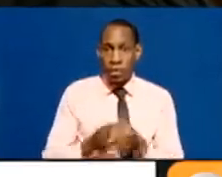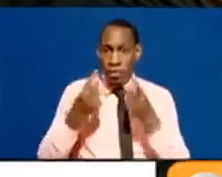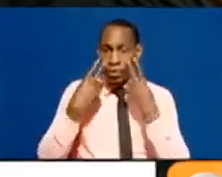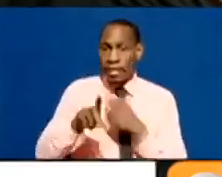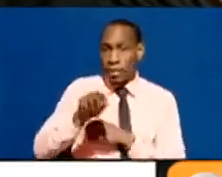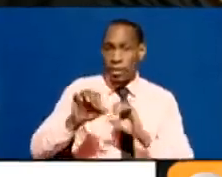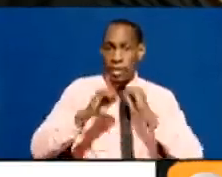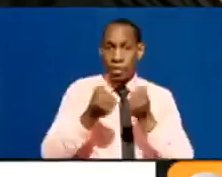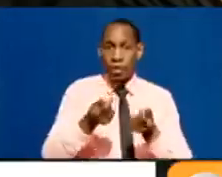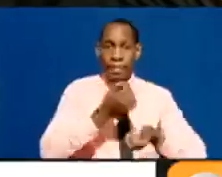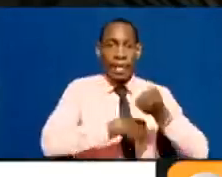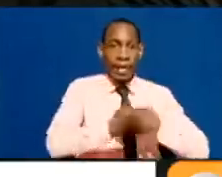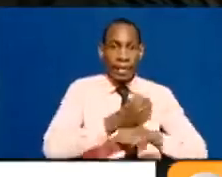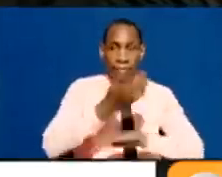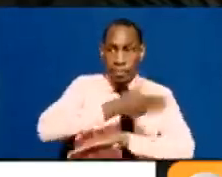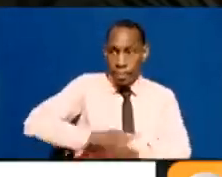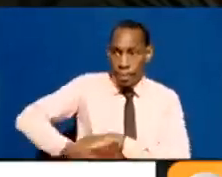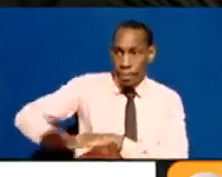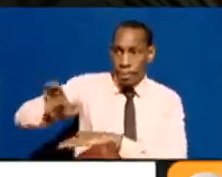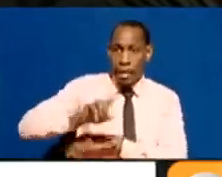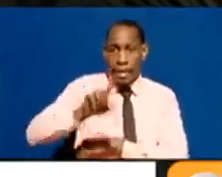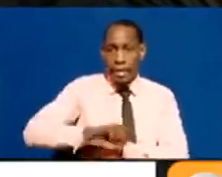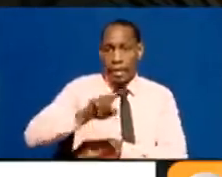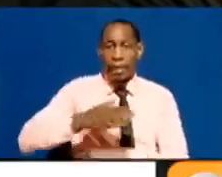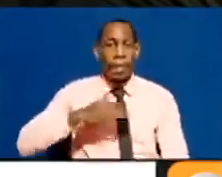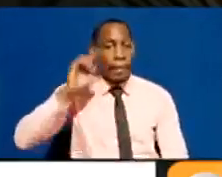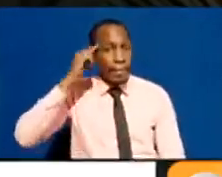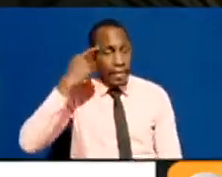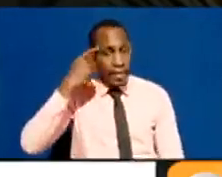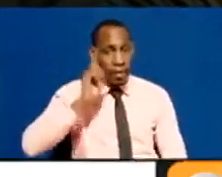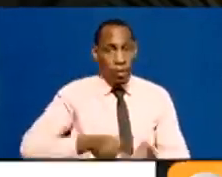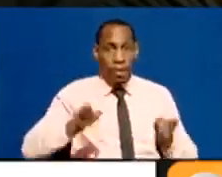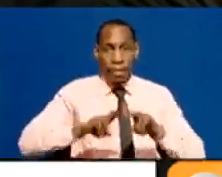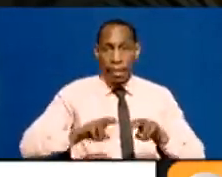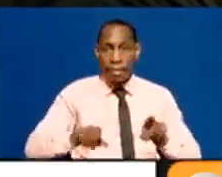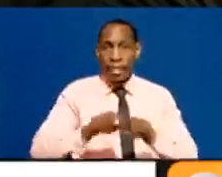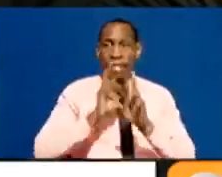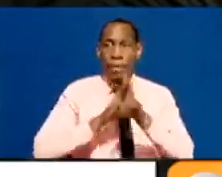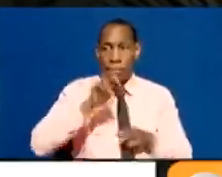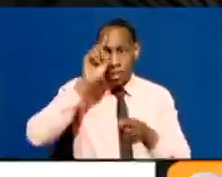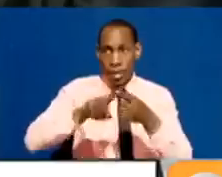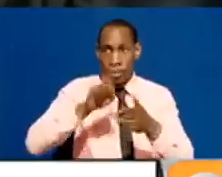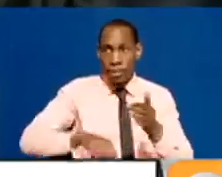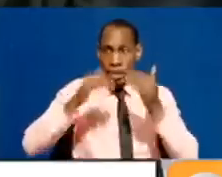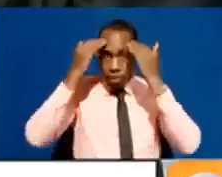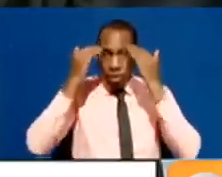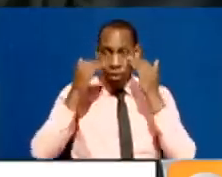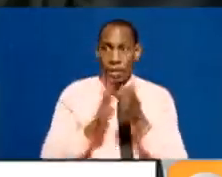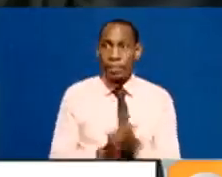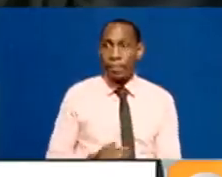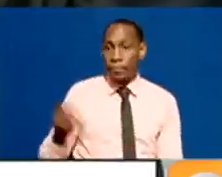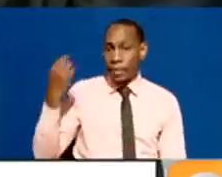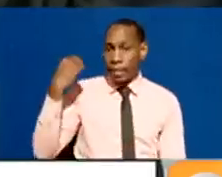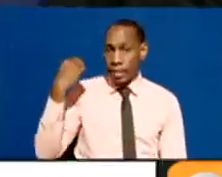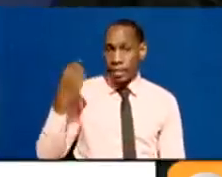a lot of social media activity in the night, which is not accurate. I think whatever was happening was that that report was meant to be for this court. Yesterday, we